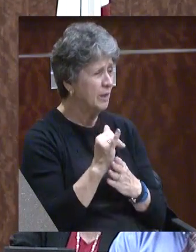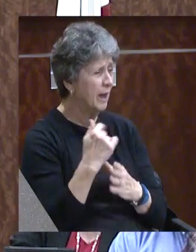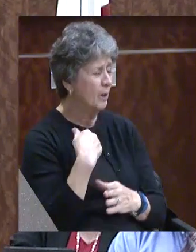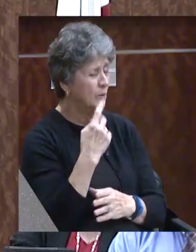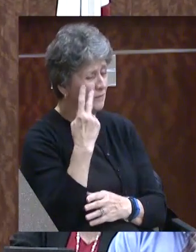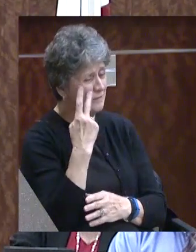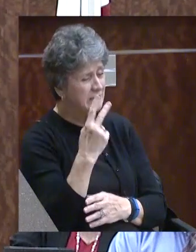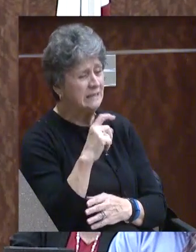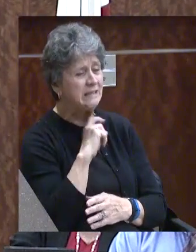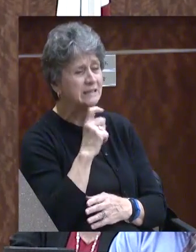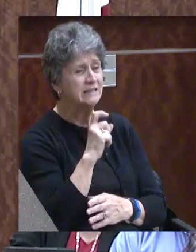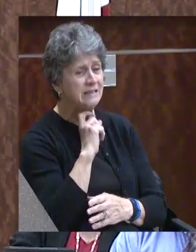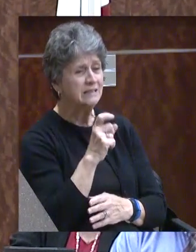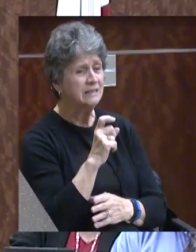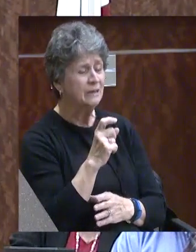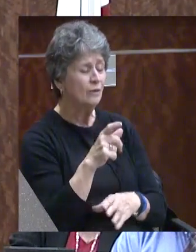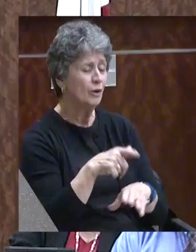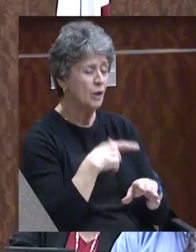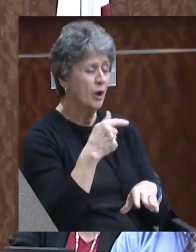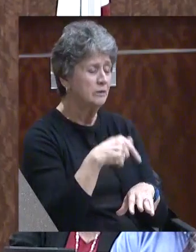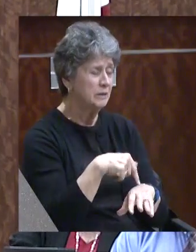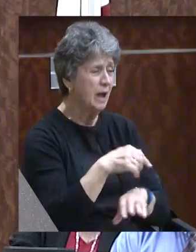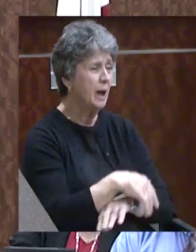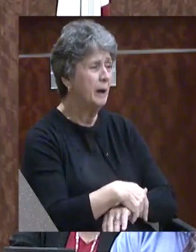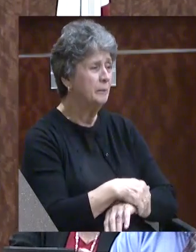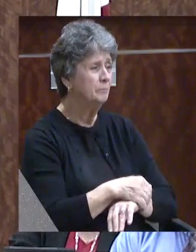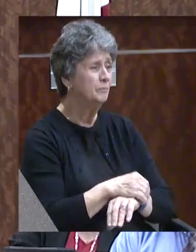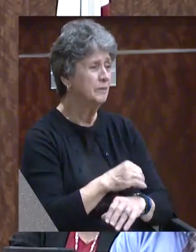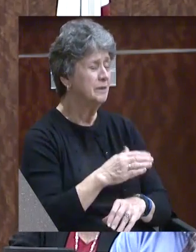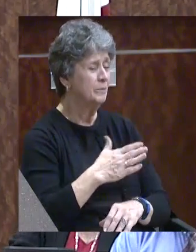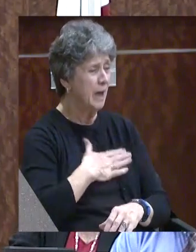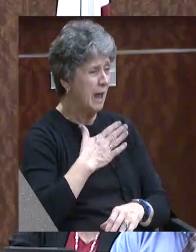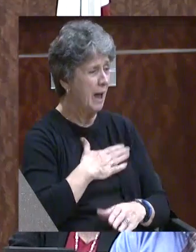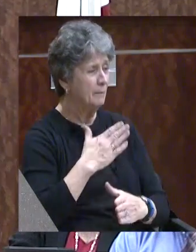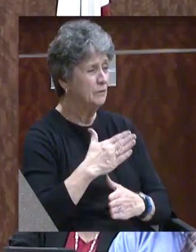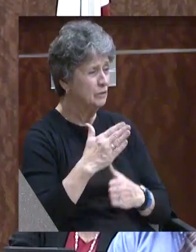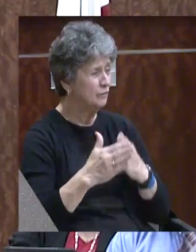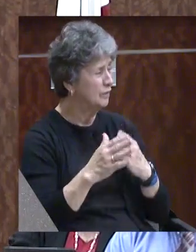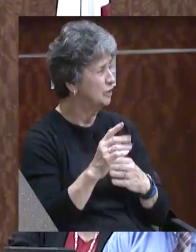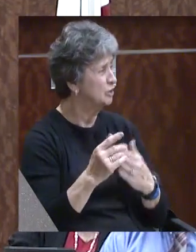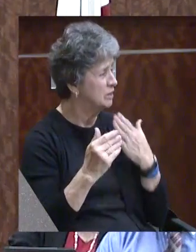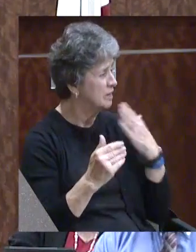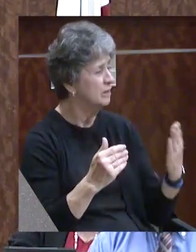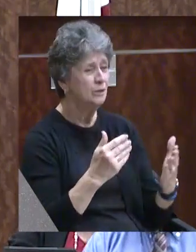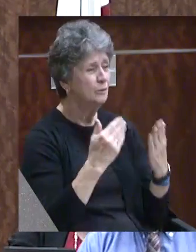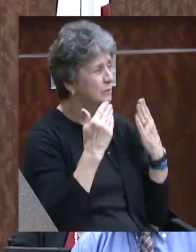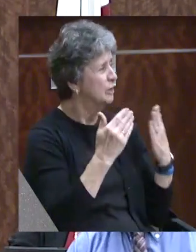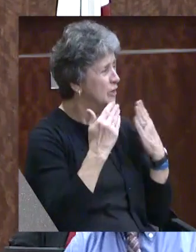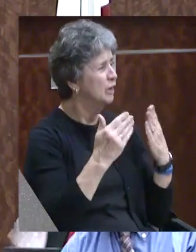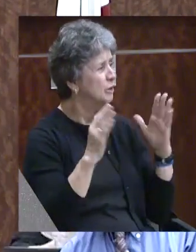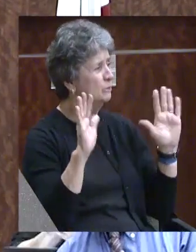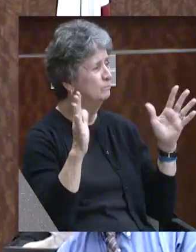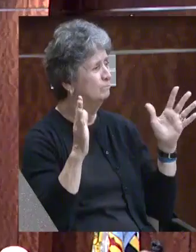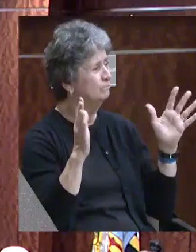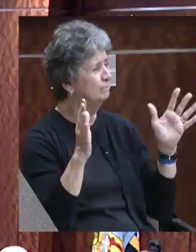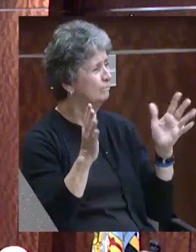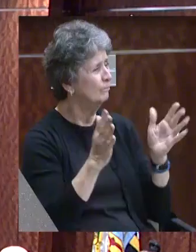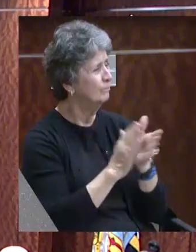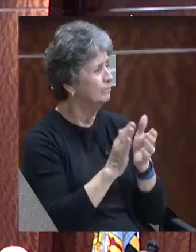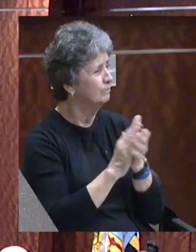in the city hall here for a while, so glad to get it taken care of. Thank you.